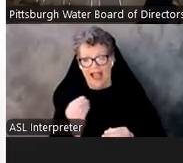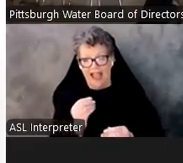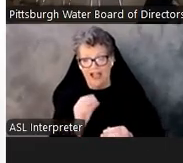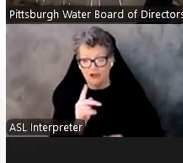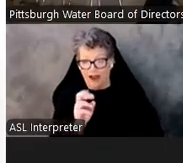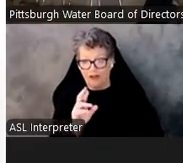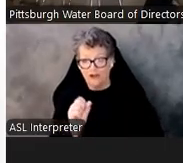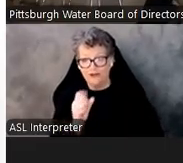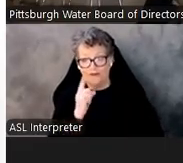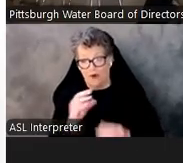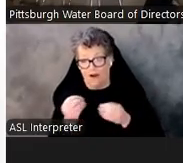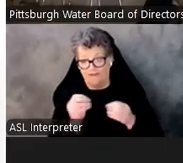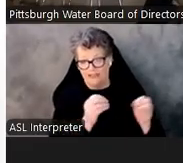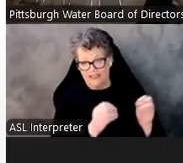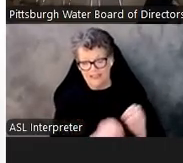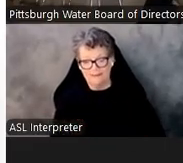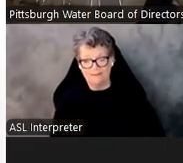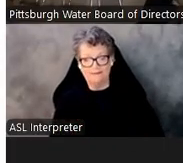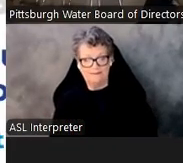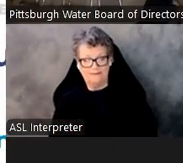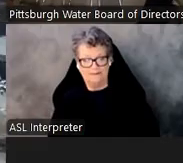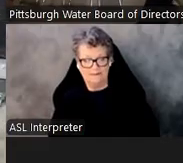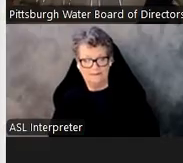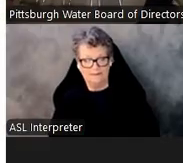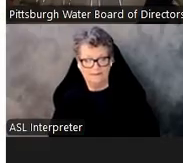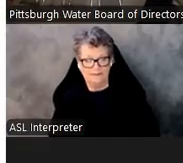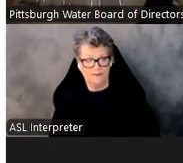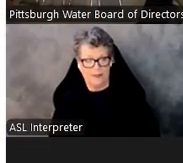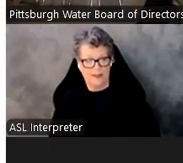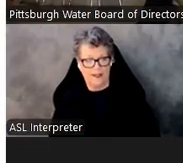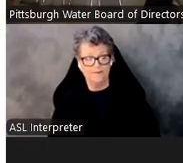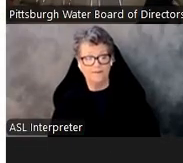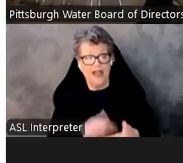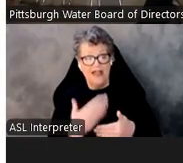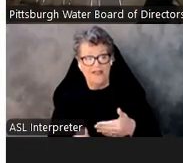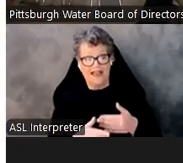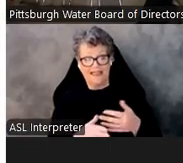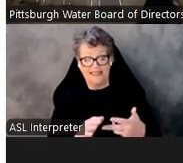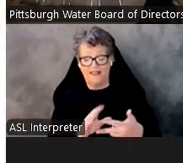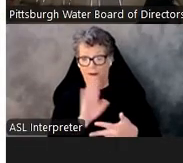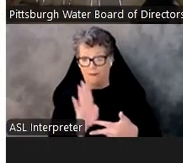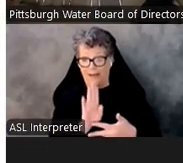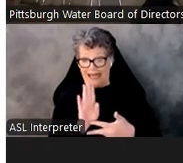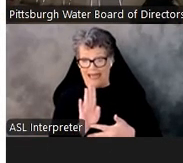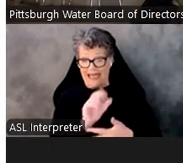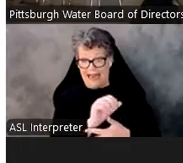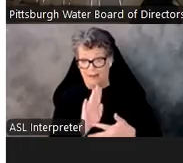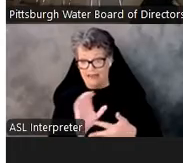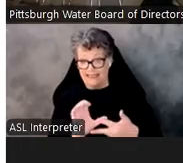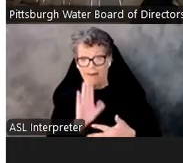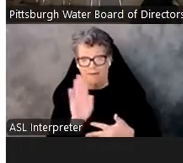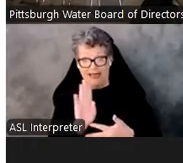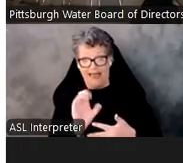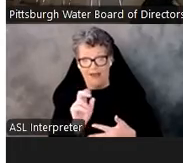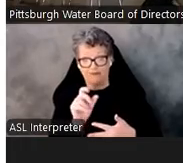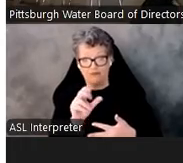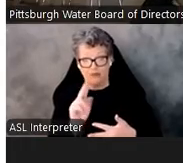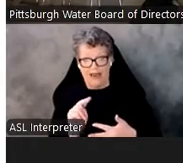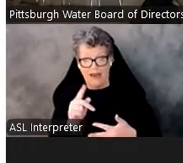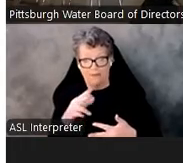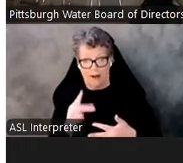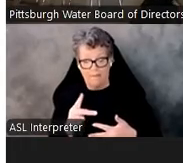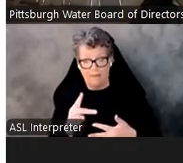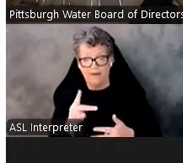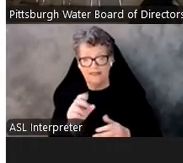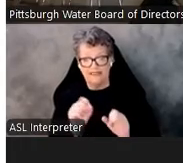for offices throughout the site. Next, the B in ABC is the Brecken Pump Station upgrades. Our contractors